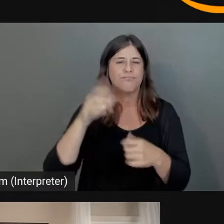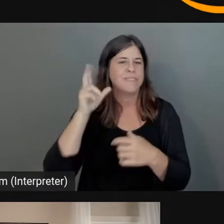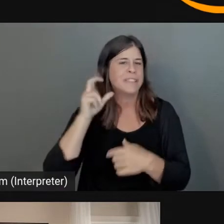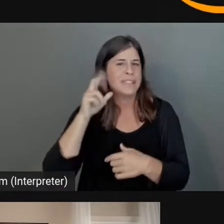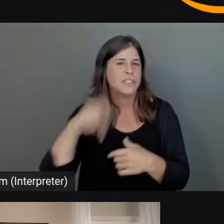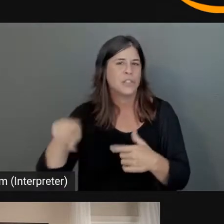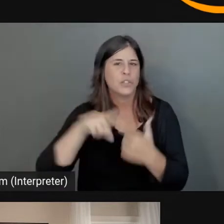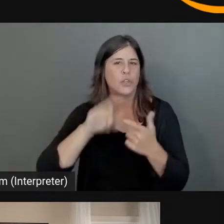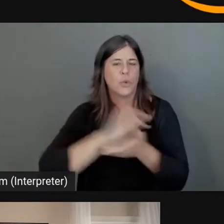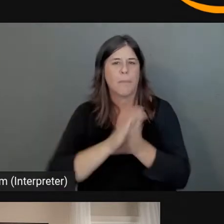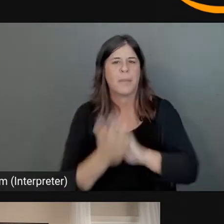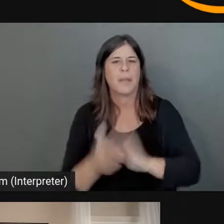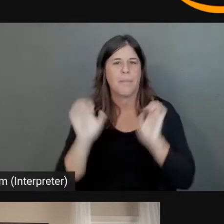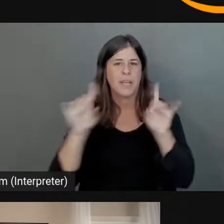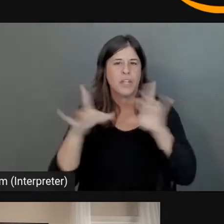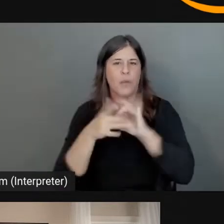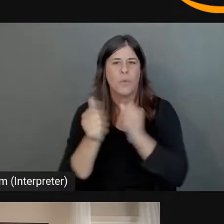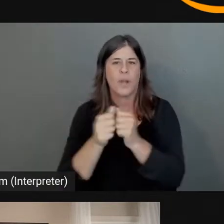around the solution.